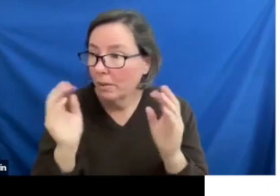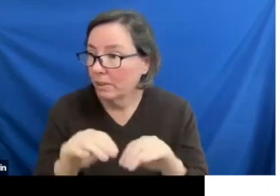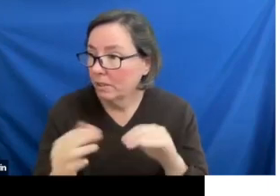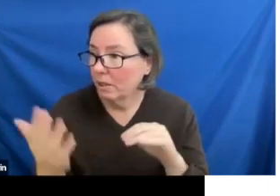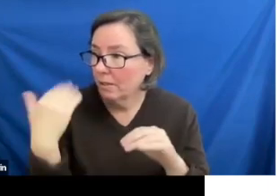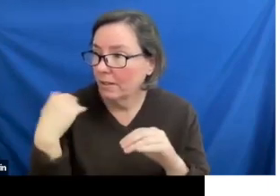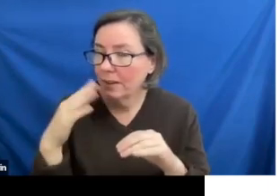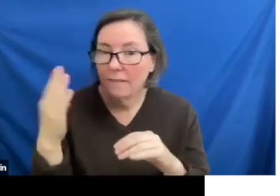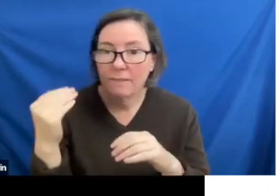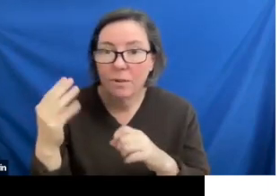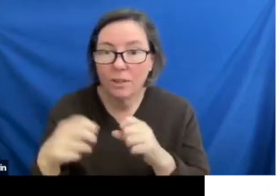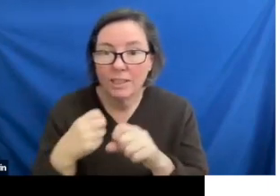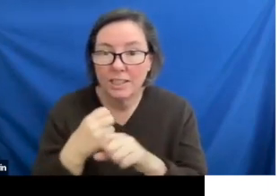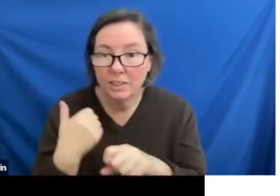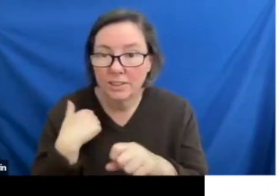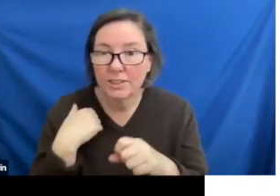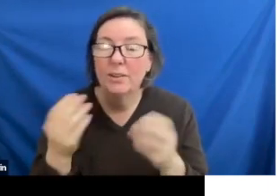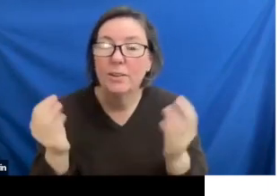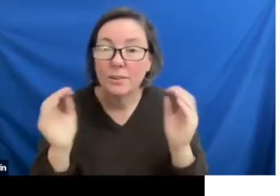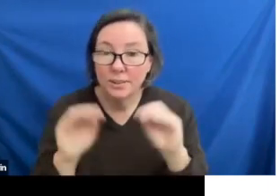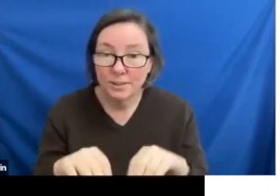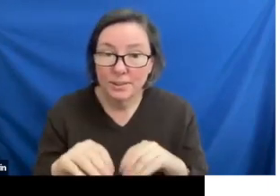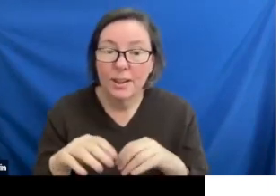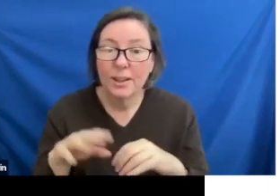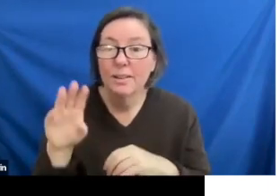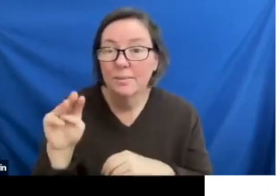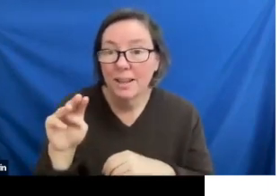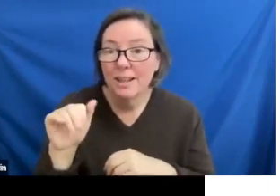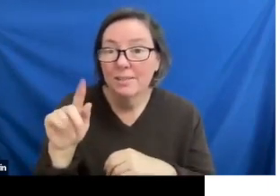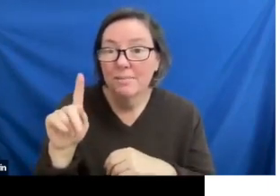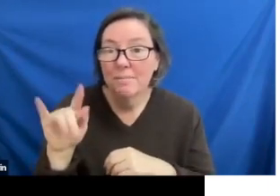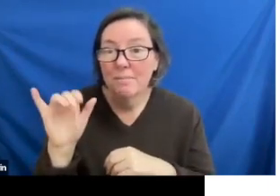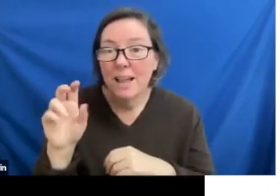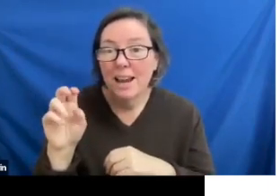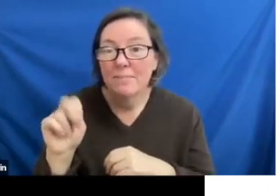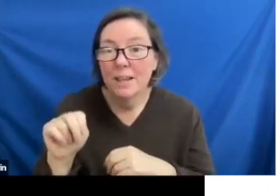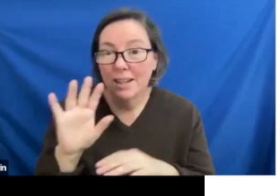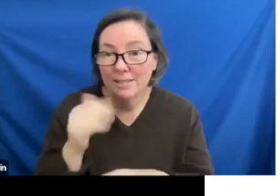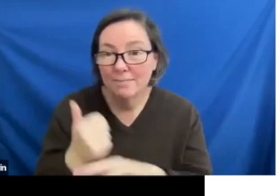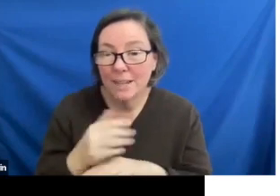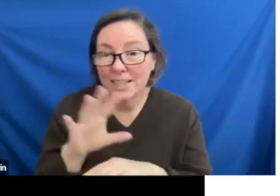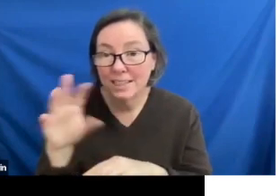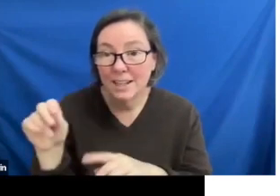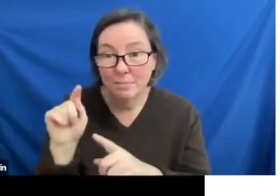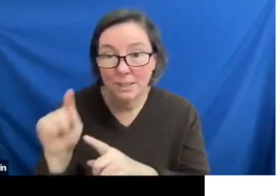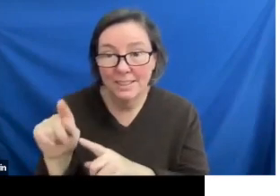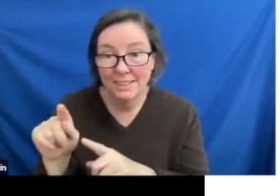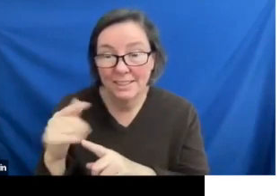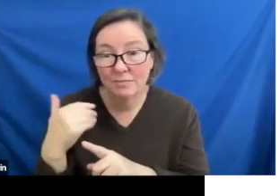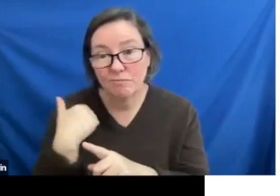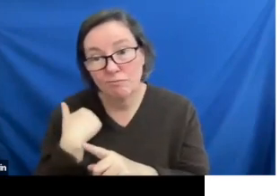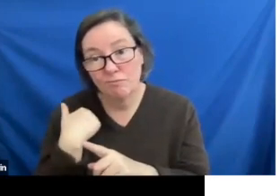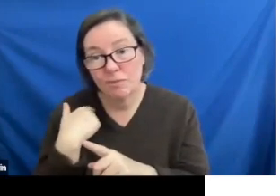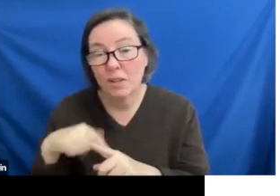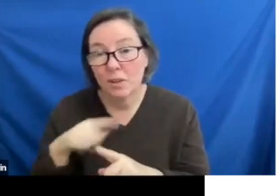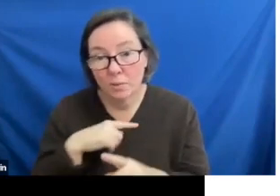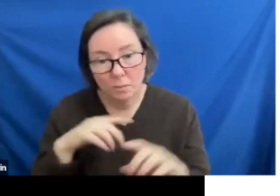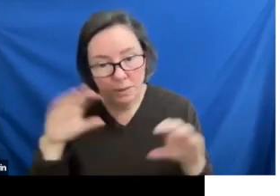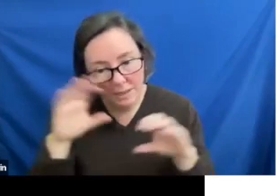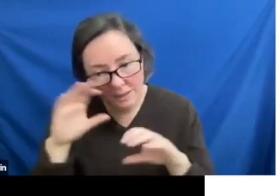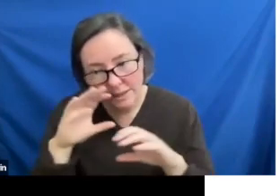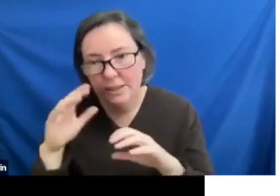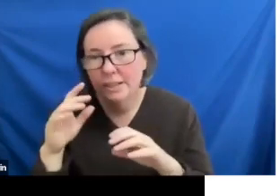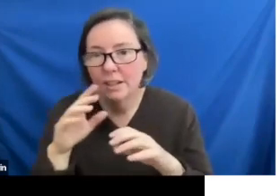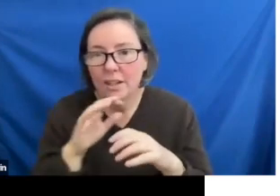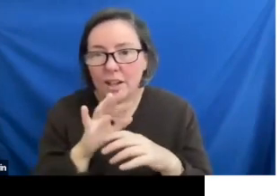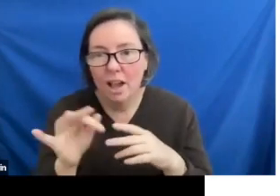years ago was installed by a Mattapan-based company. And so we actively look for